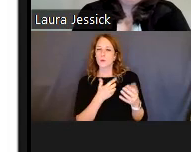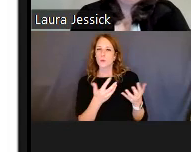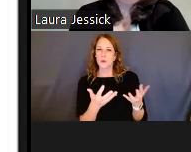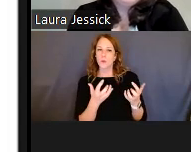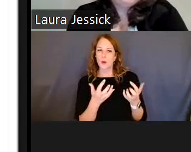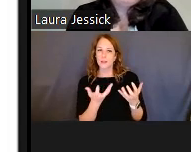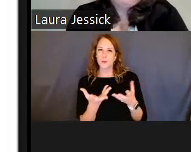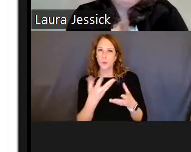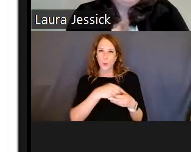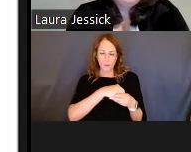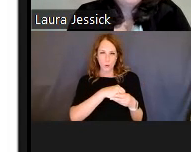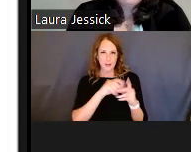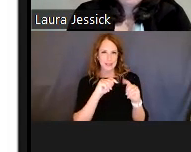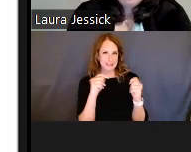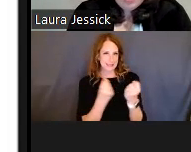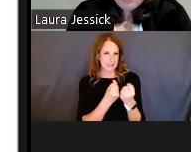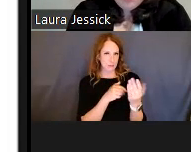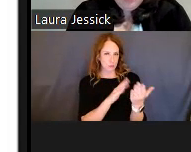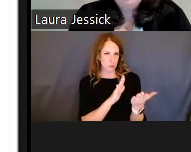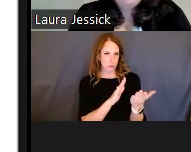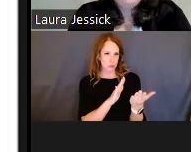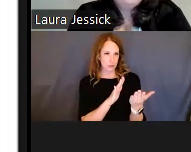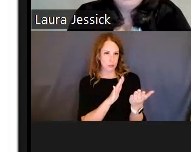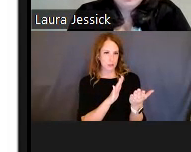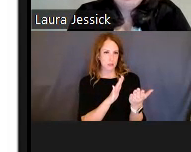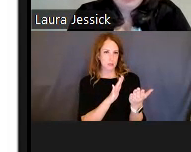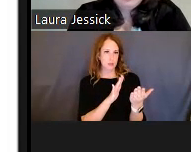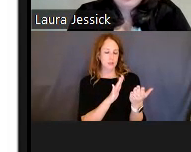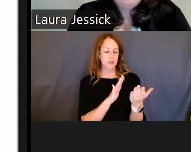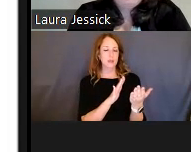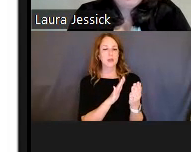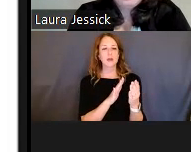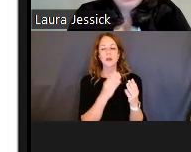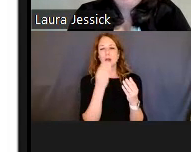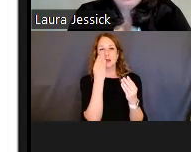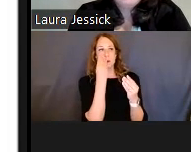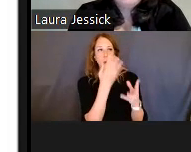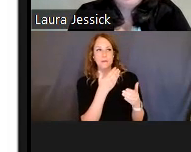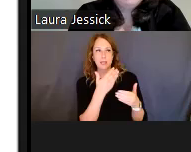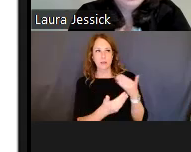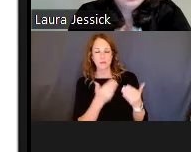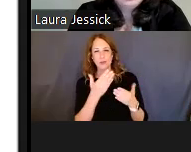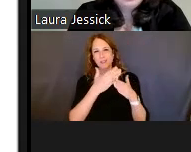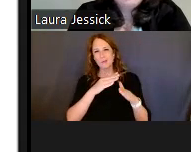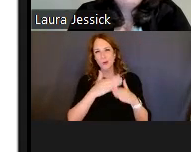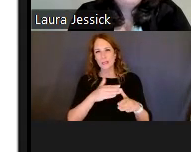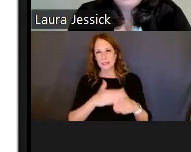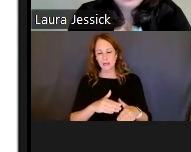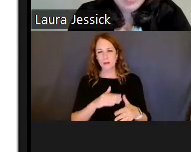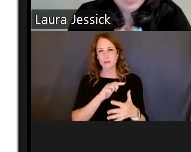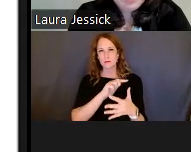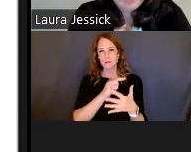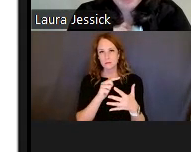and incorporate a team approach. So the notification process is broken down into kind